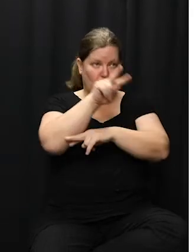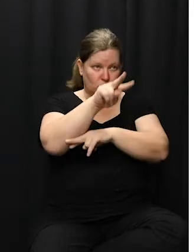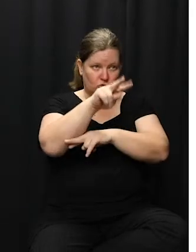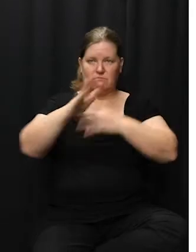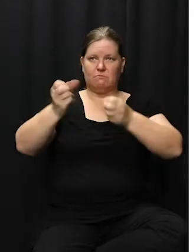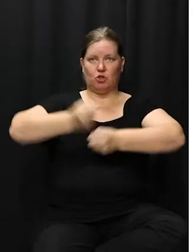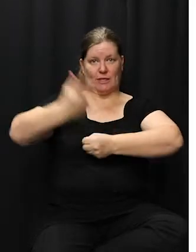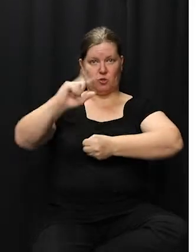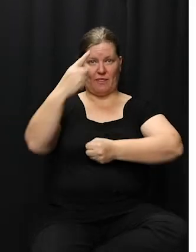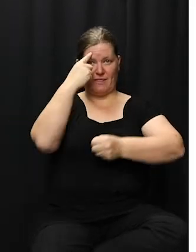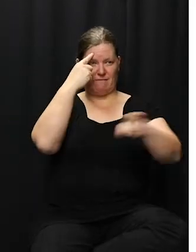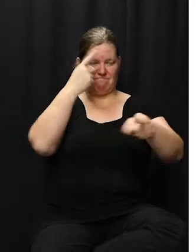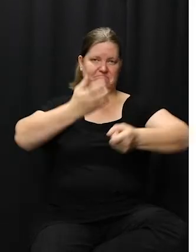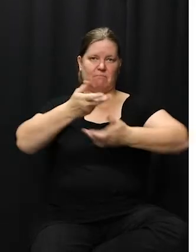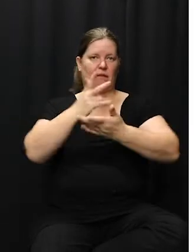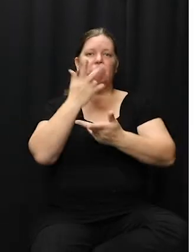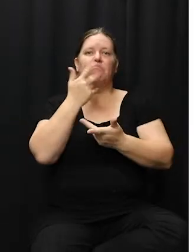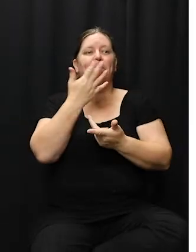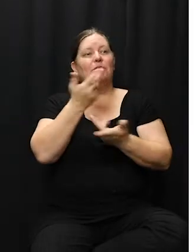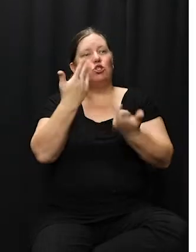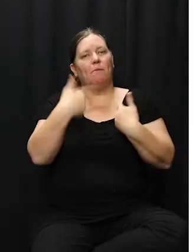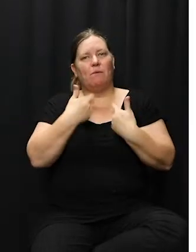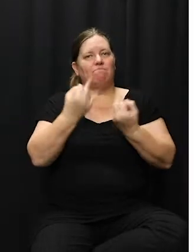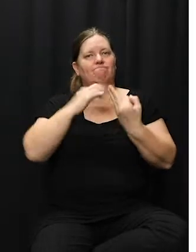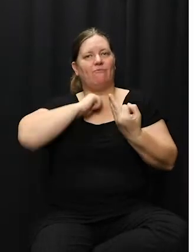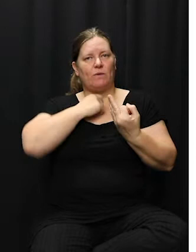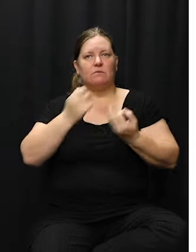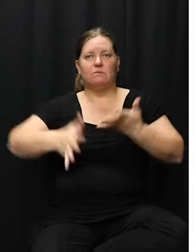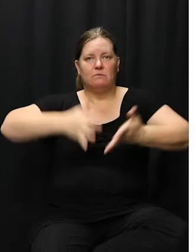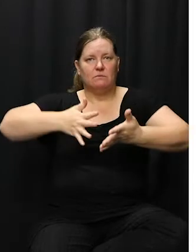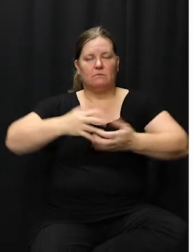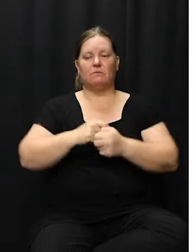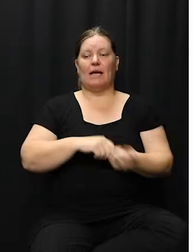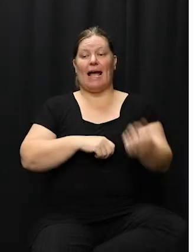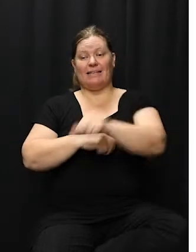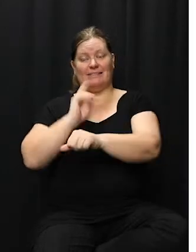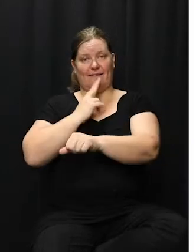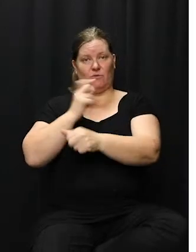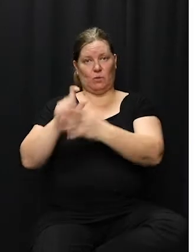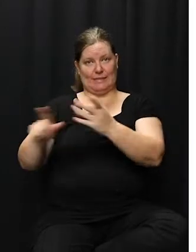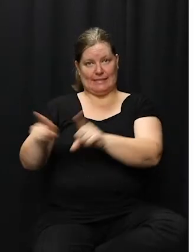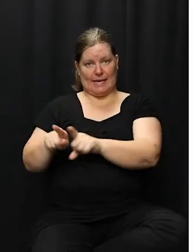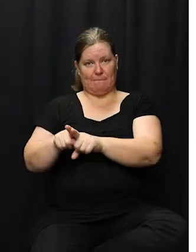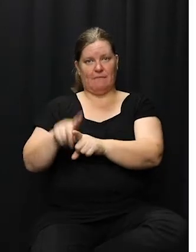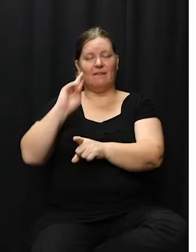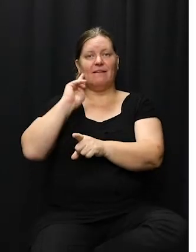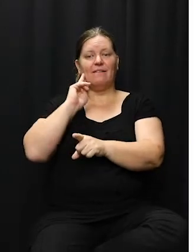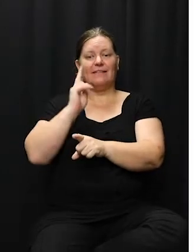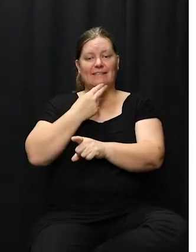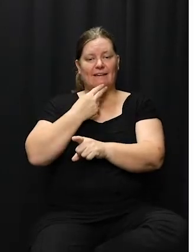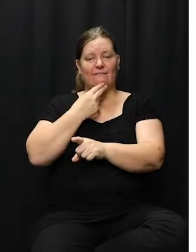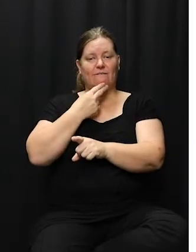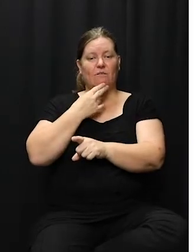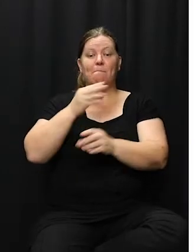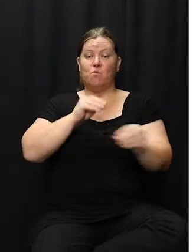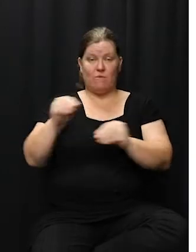them, and then they were told to please gesture. Don't use your voice, but show me what happened without your voice. And they did the same with deaf signers. And the